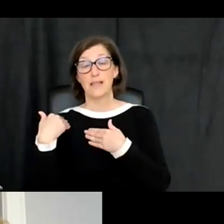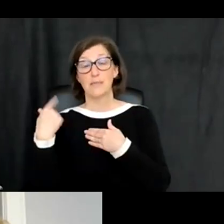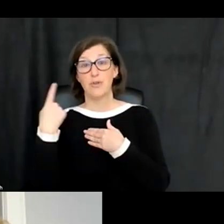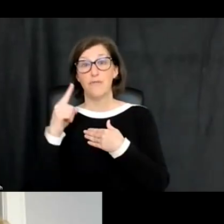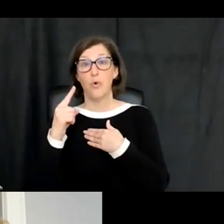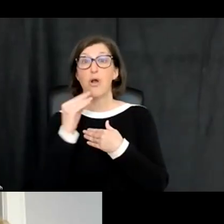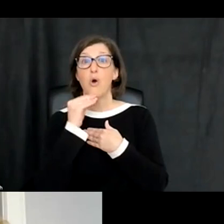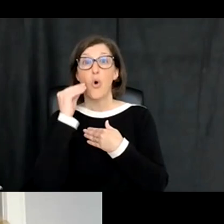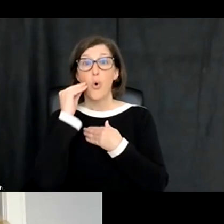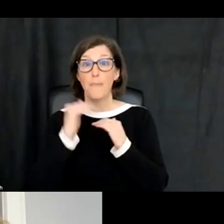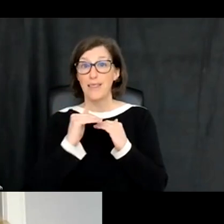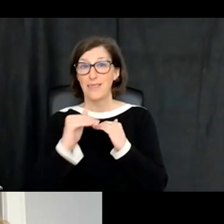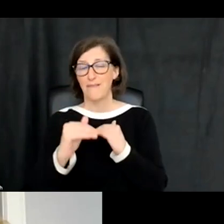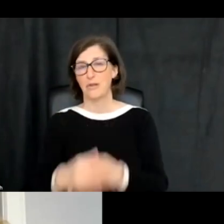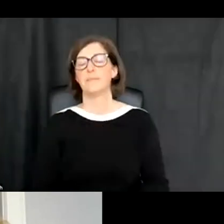levels.